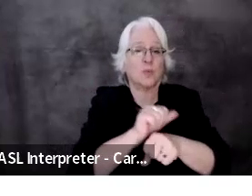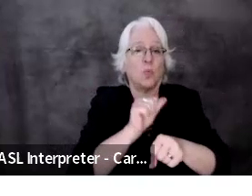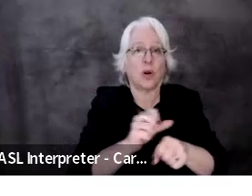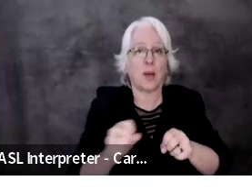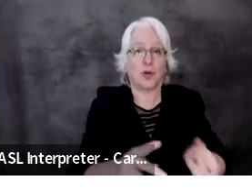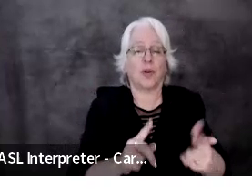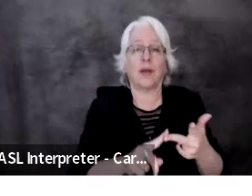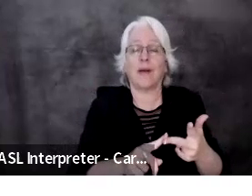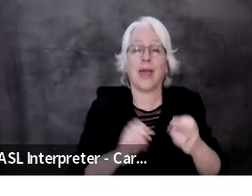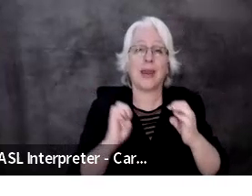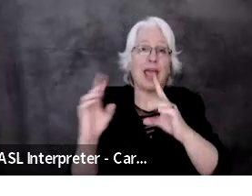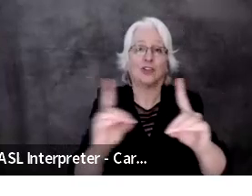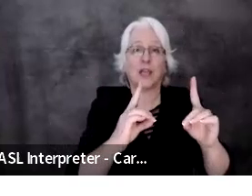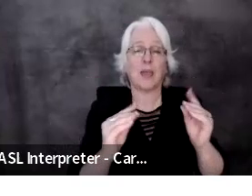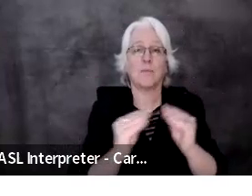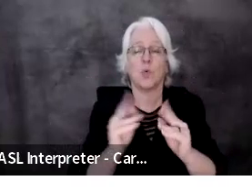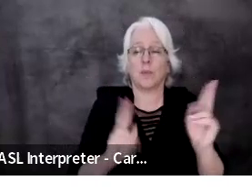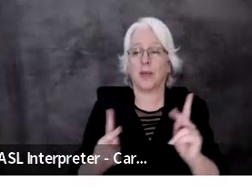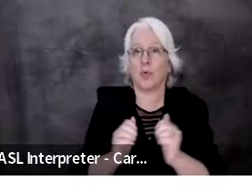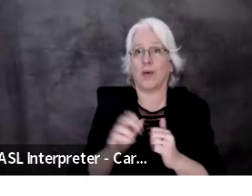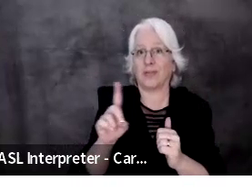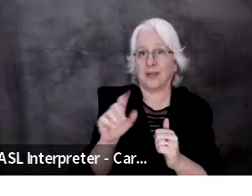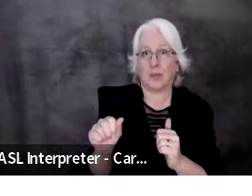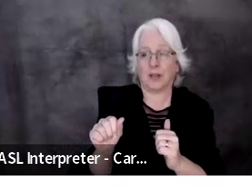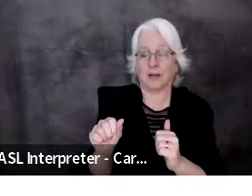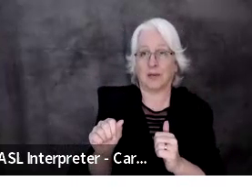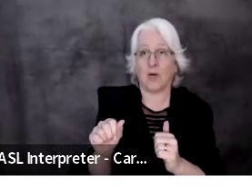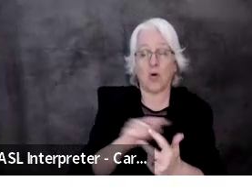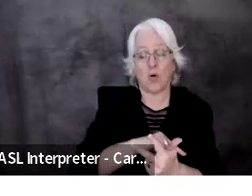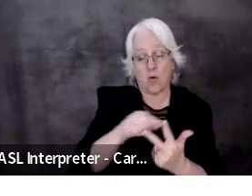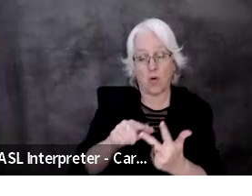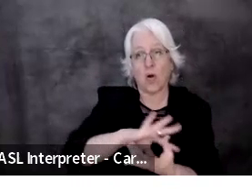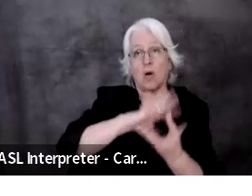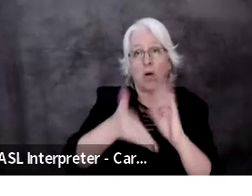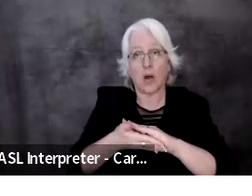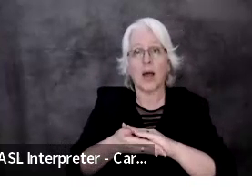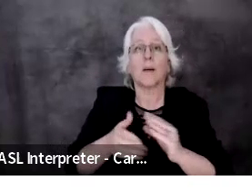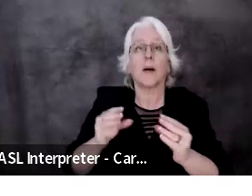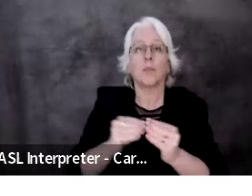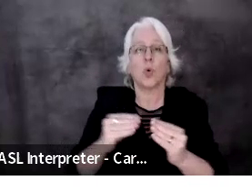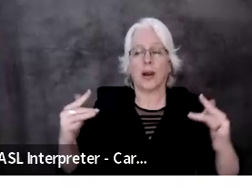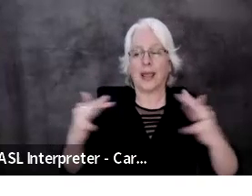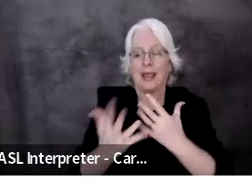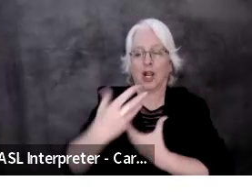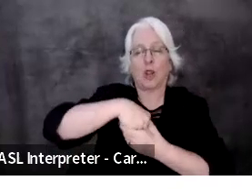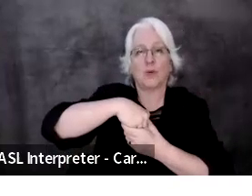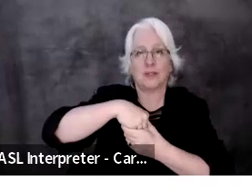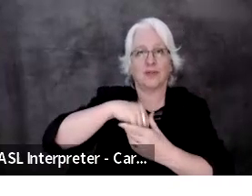a greater understanding of people with disabilities, all of which creates a more inclusive society. Thank you.